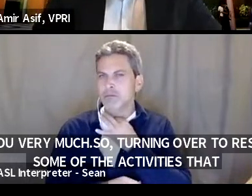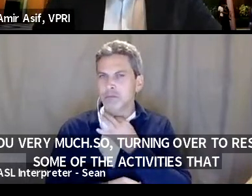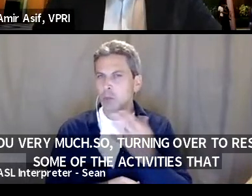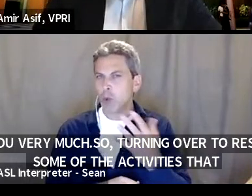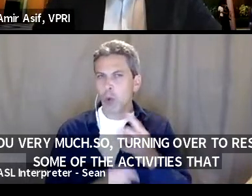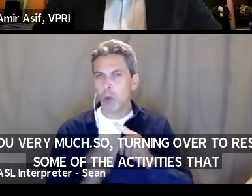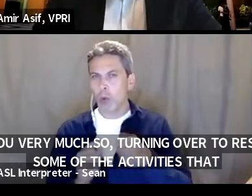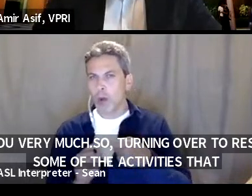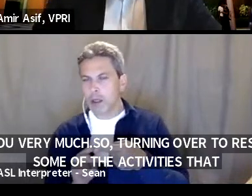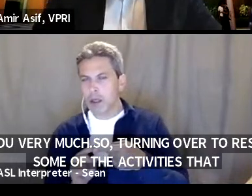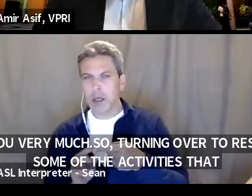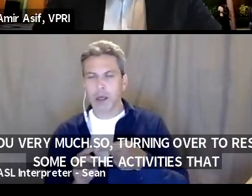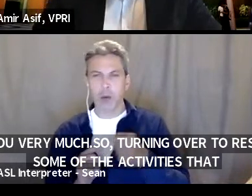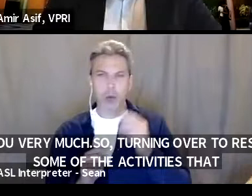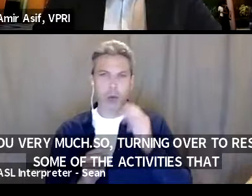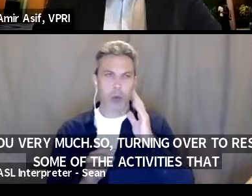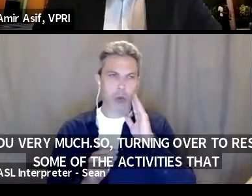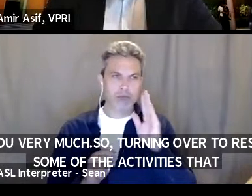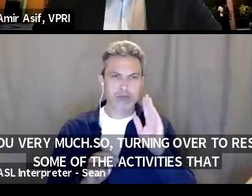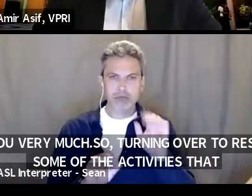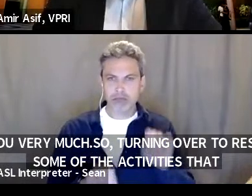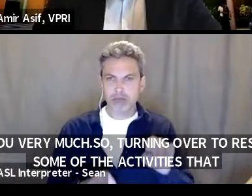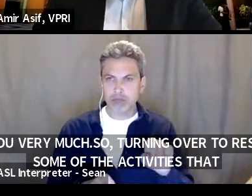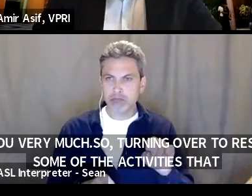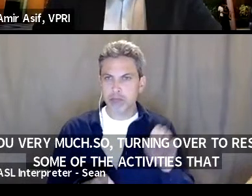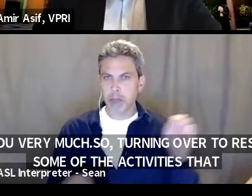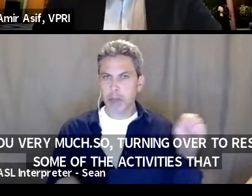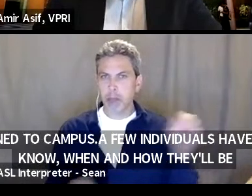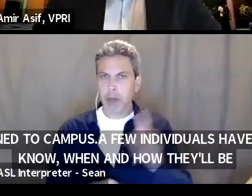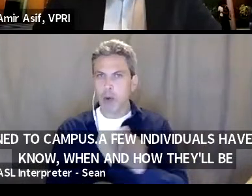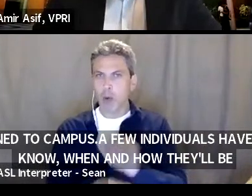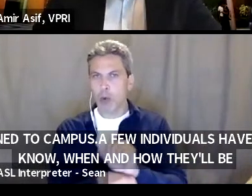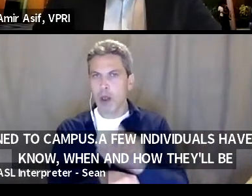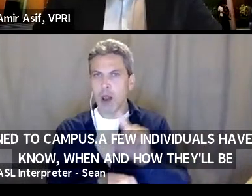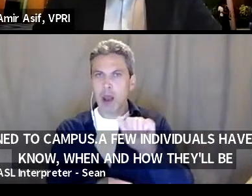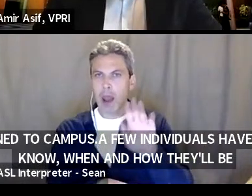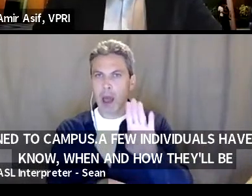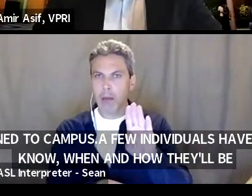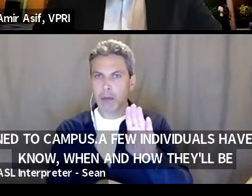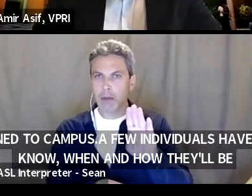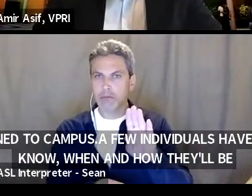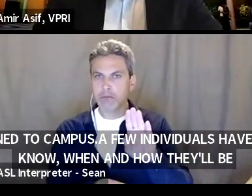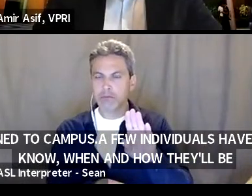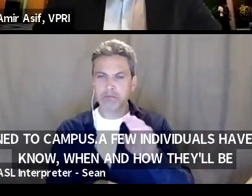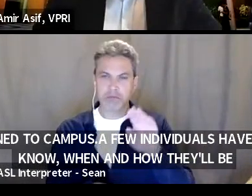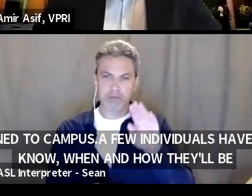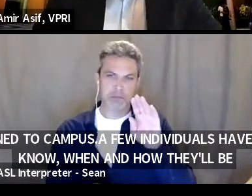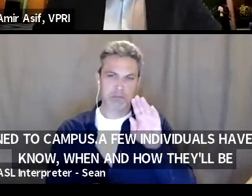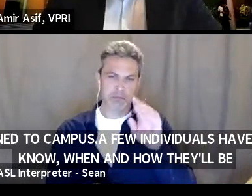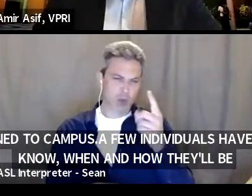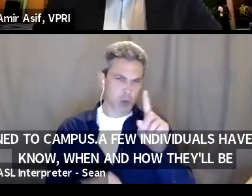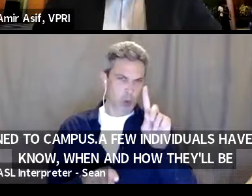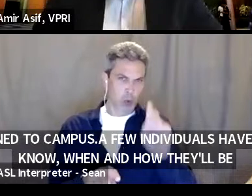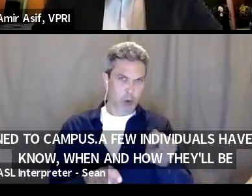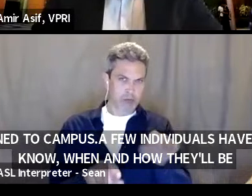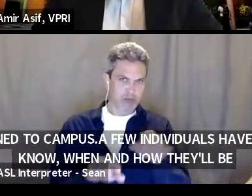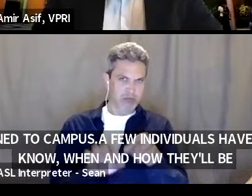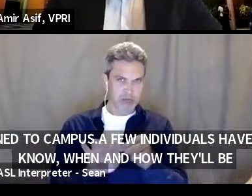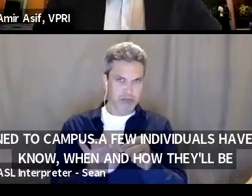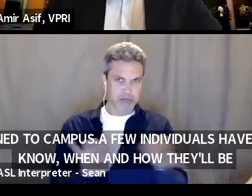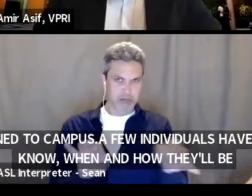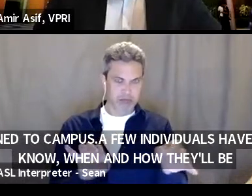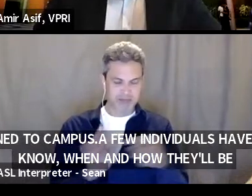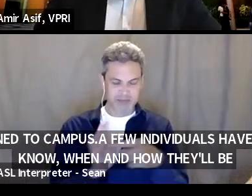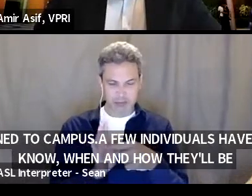and how they'll be able to access their labs again. But perhaps I'll read a question here that's sort of emblematic